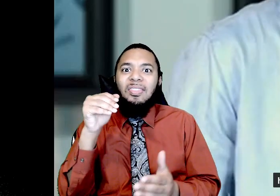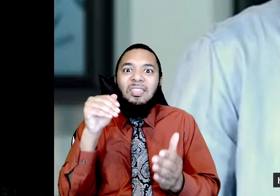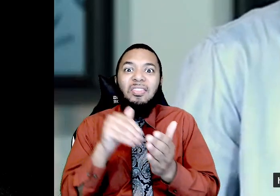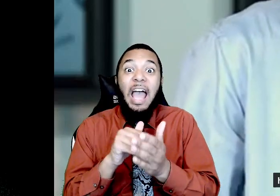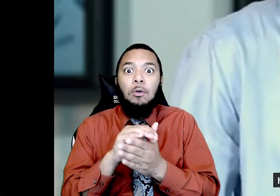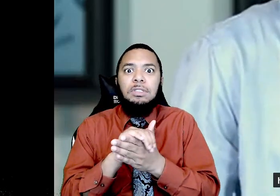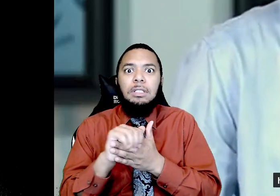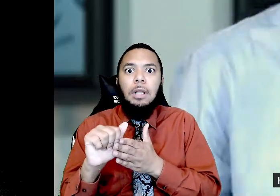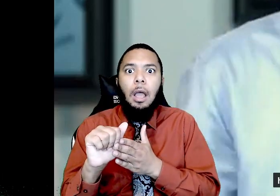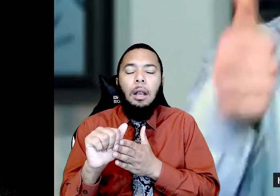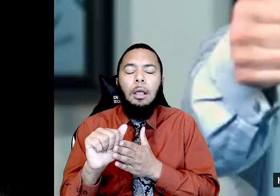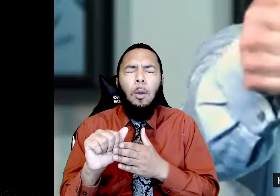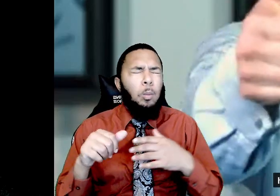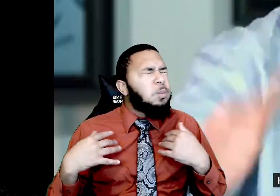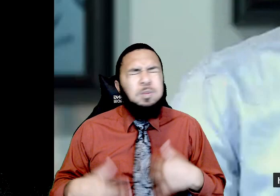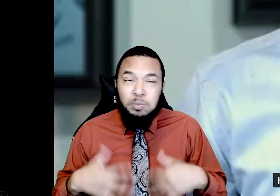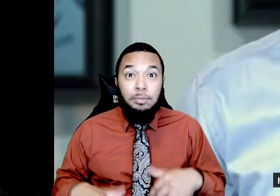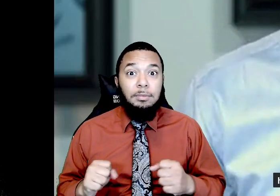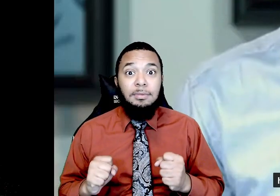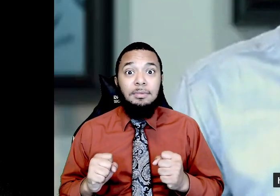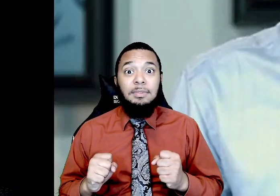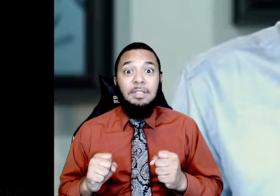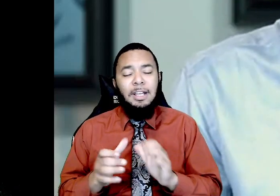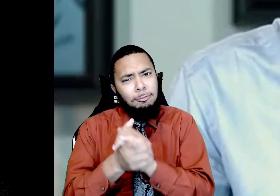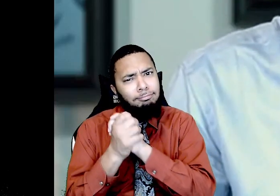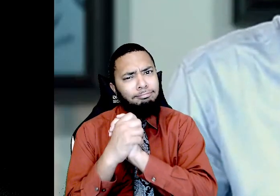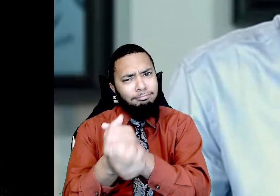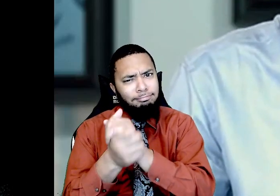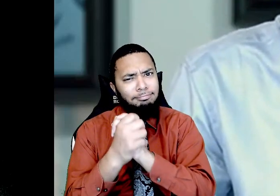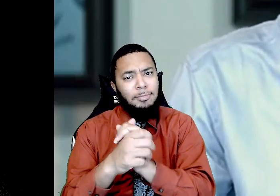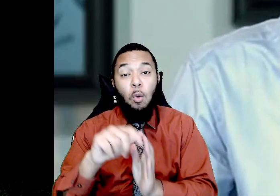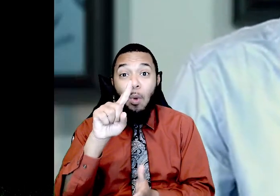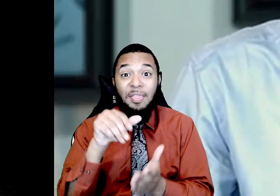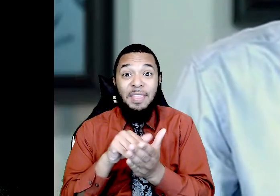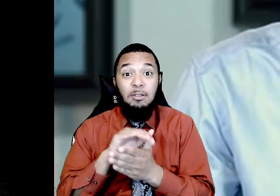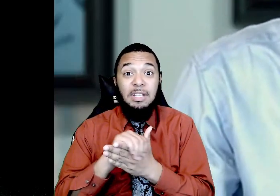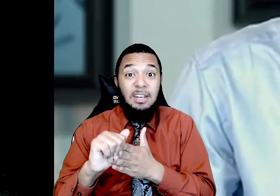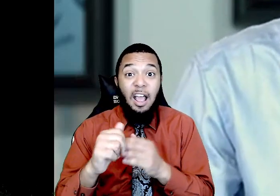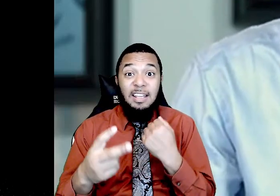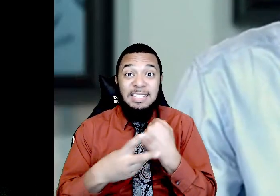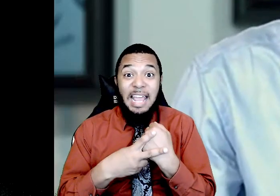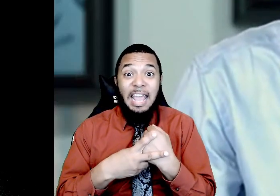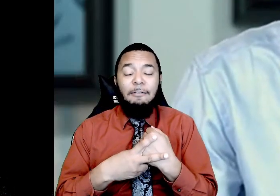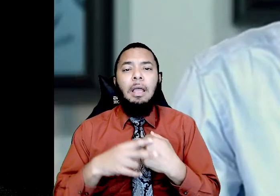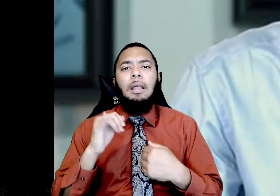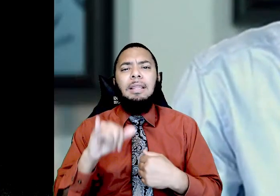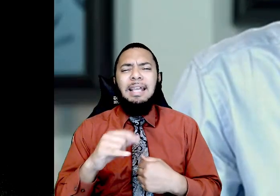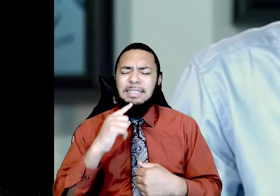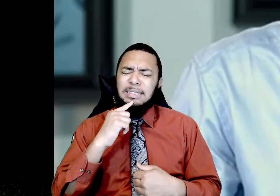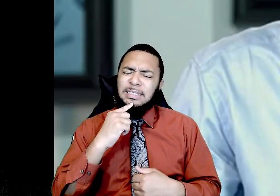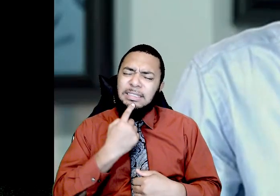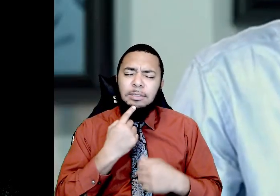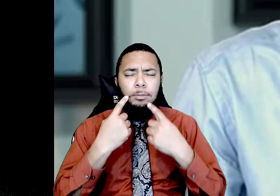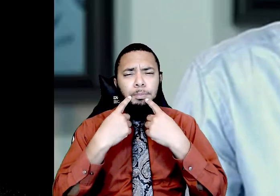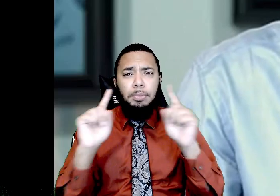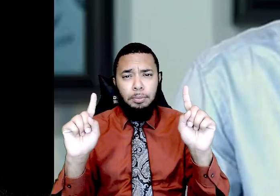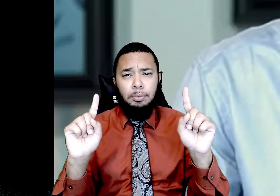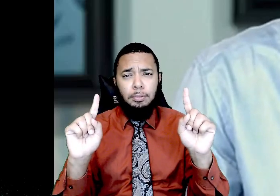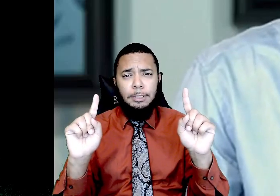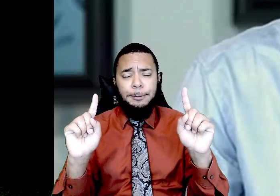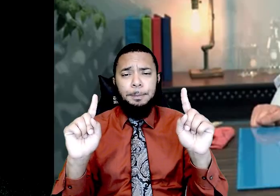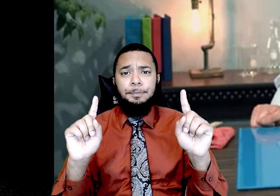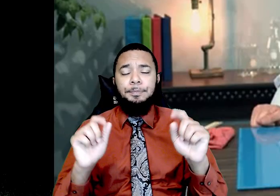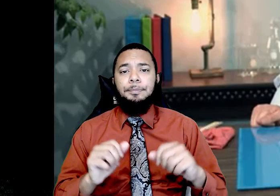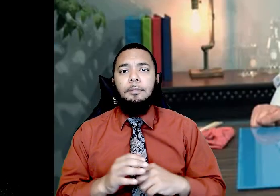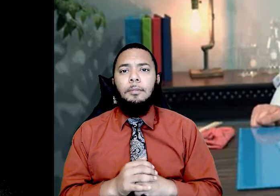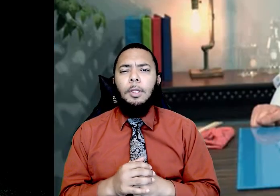like, awesome. Congratulations. $1,000 saved is a huge accomplishment. So what are you going to do with